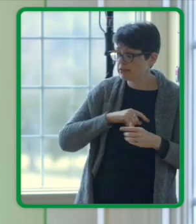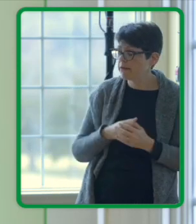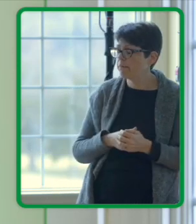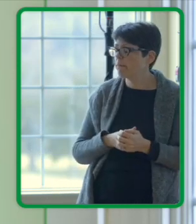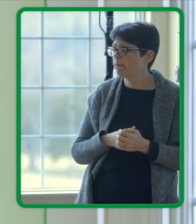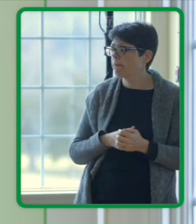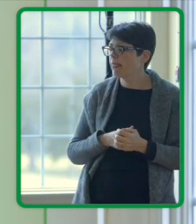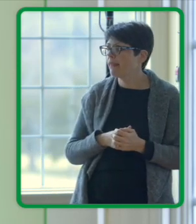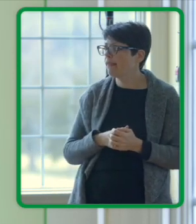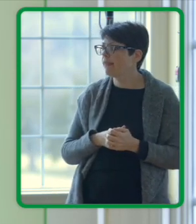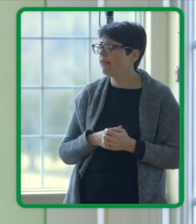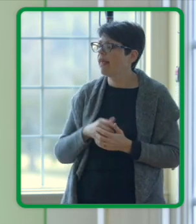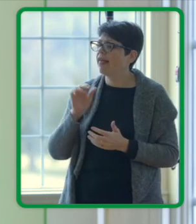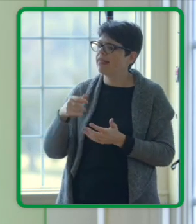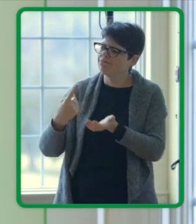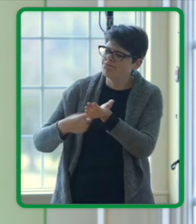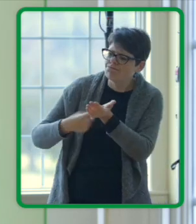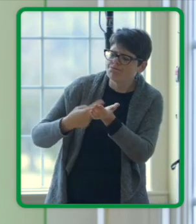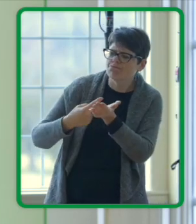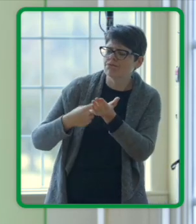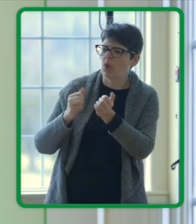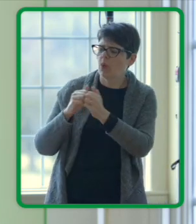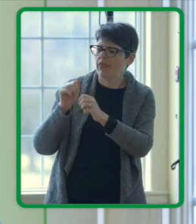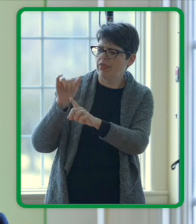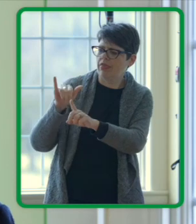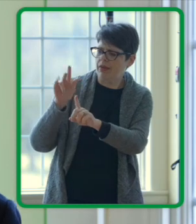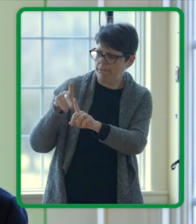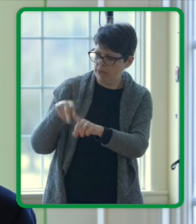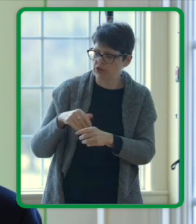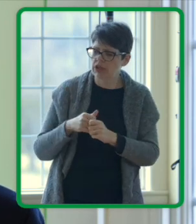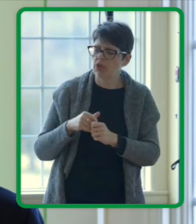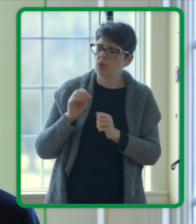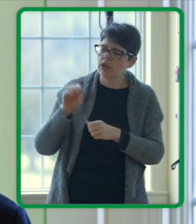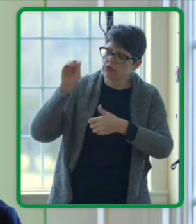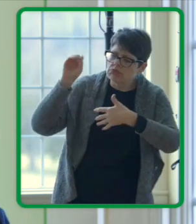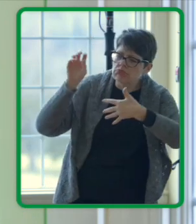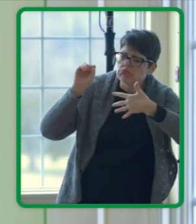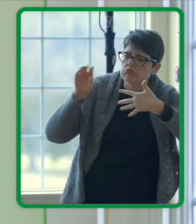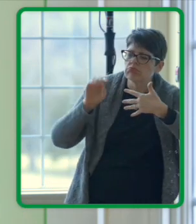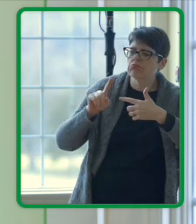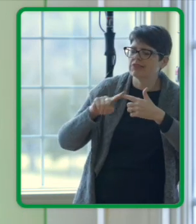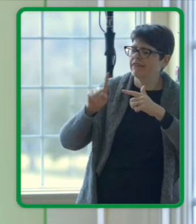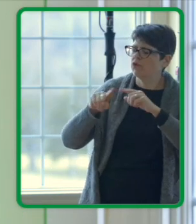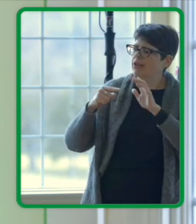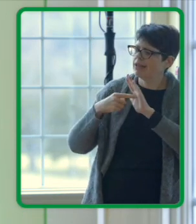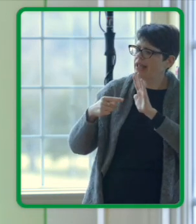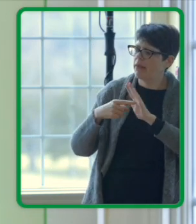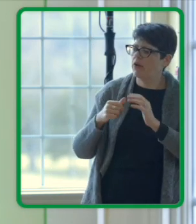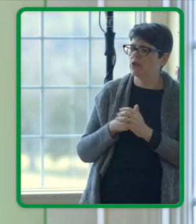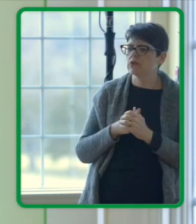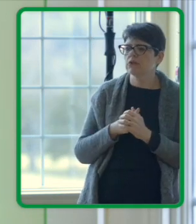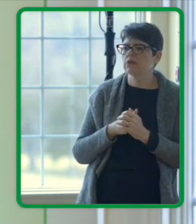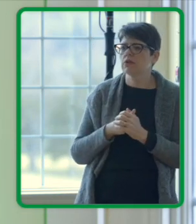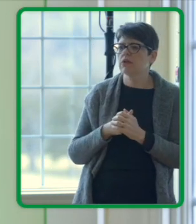During our conversation with the former chairman, we shared examples of how in